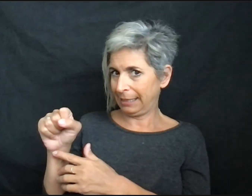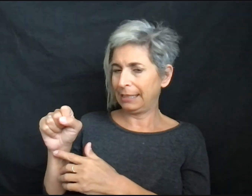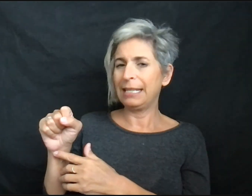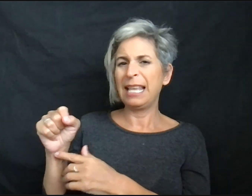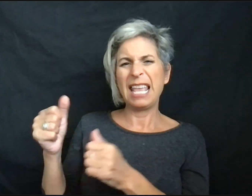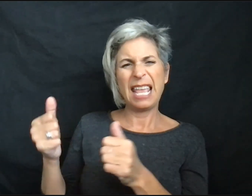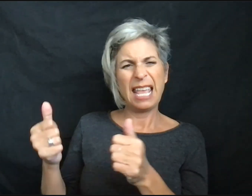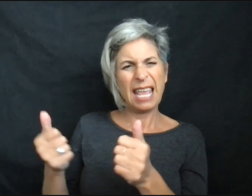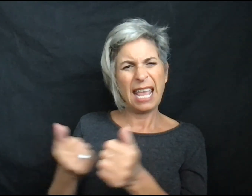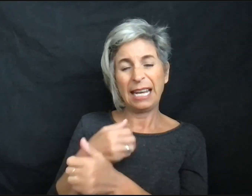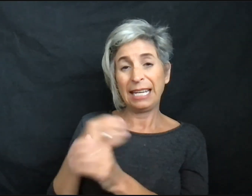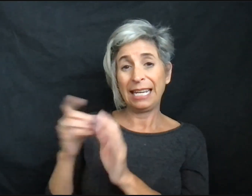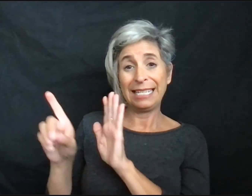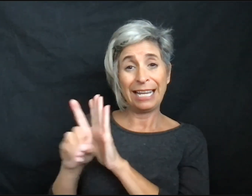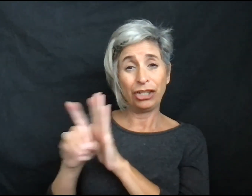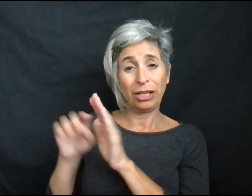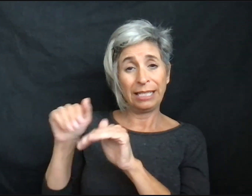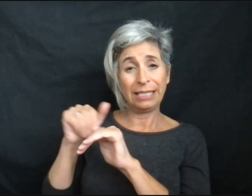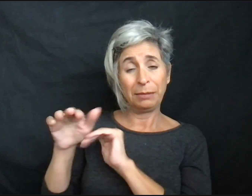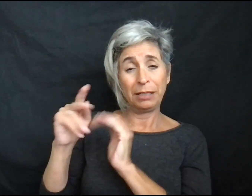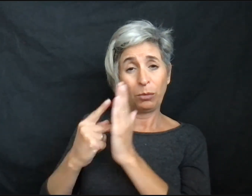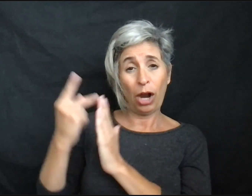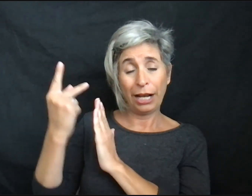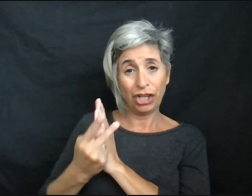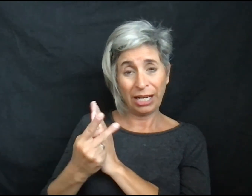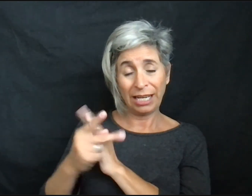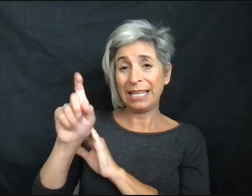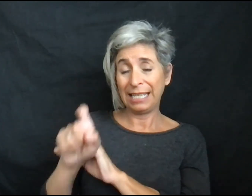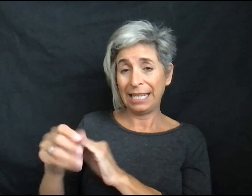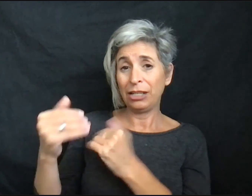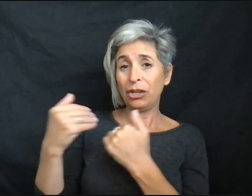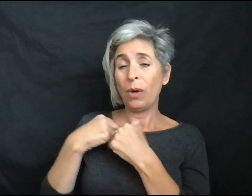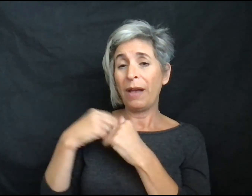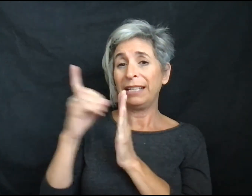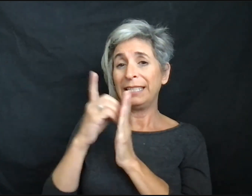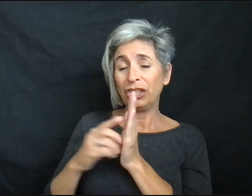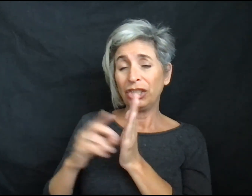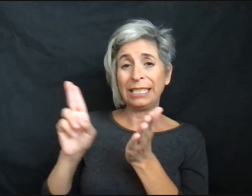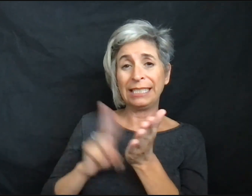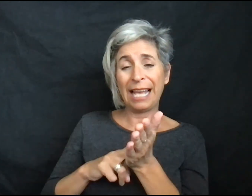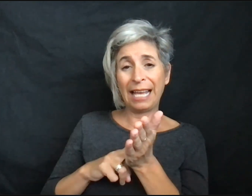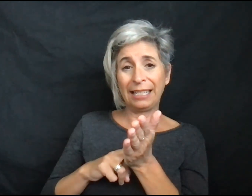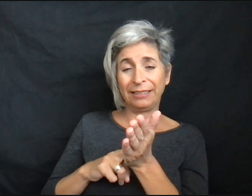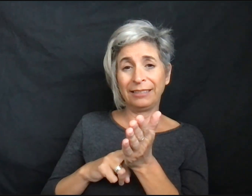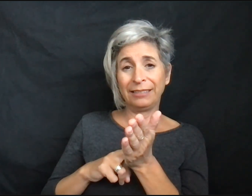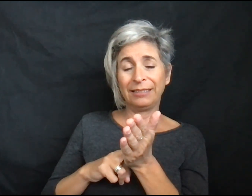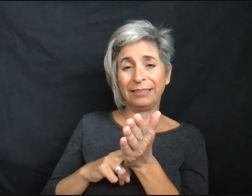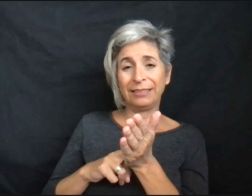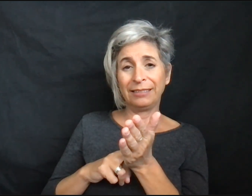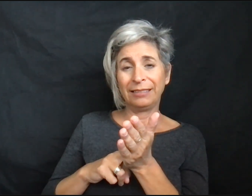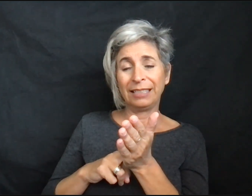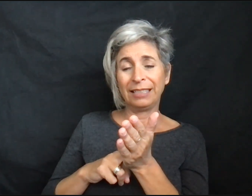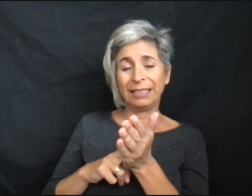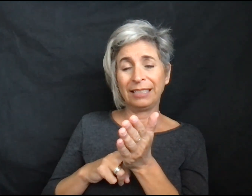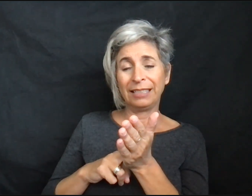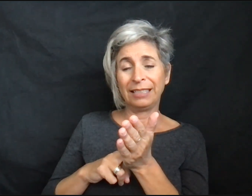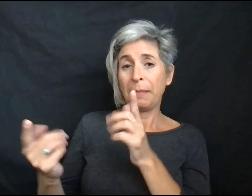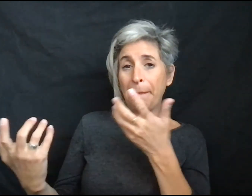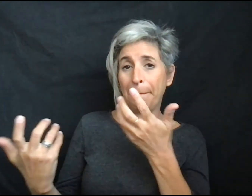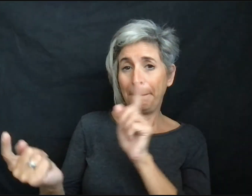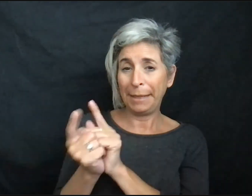any digitally submitted project need to be digitally signed and sealed in accordance with Florida Administrative